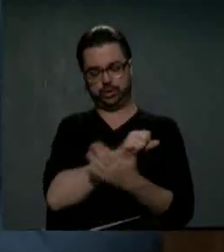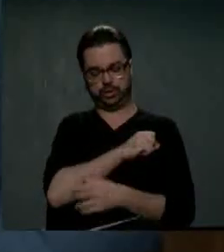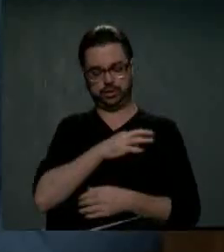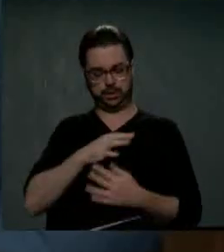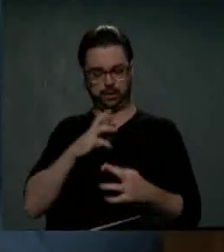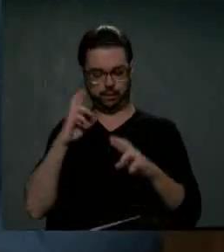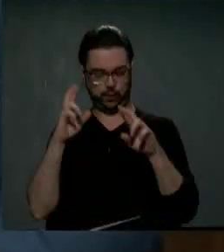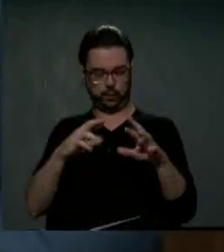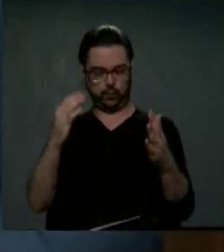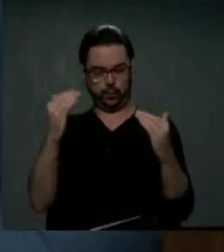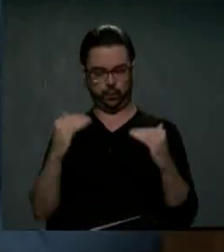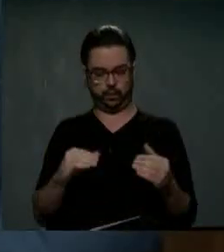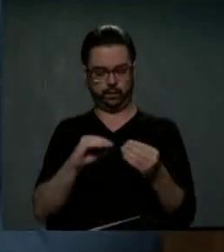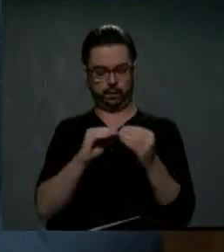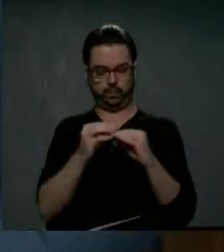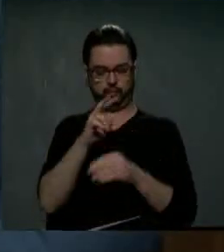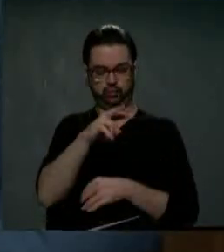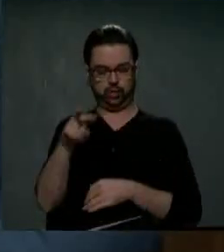22, file number